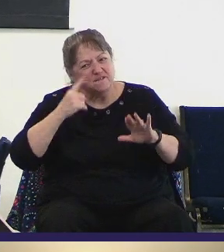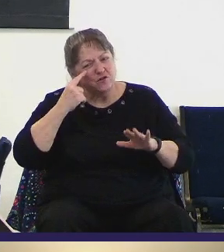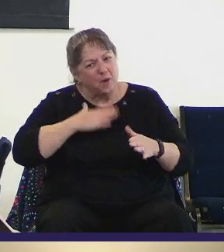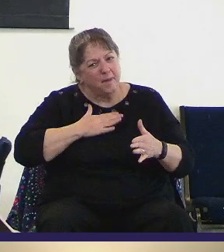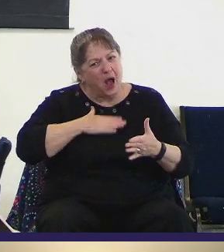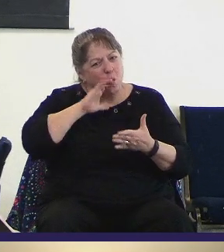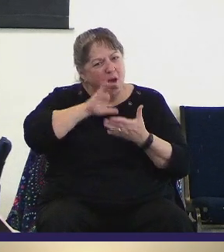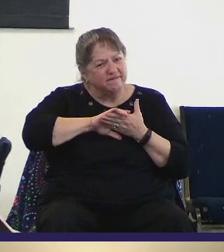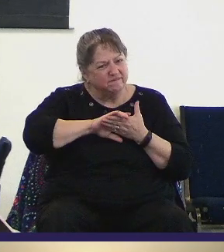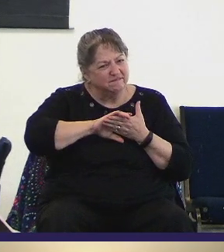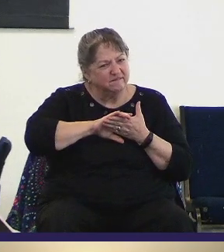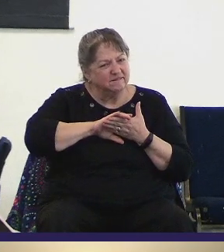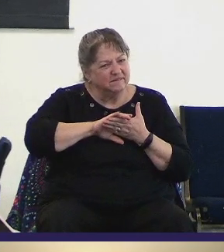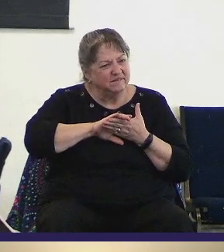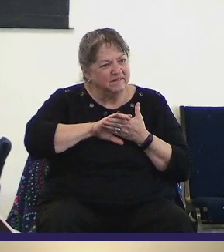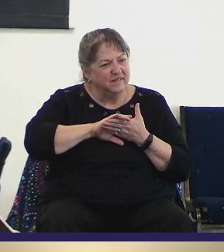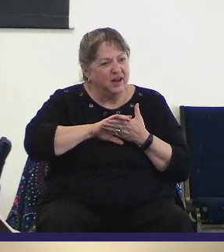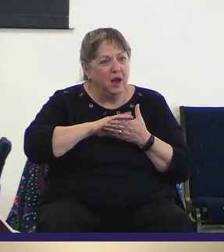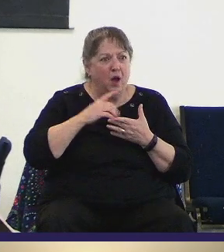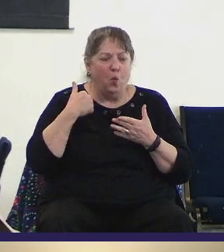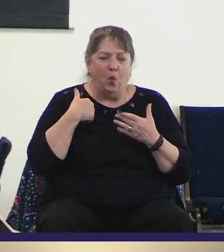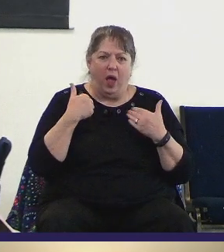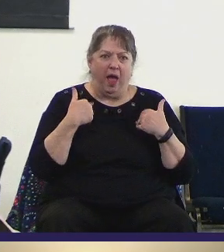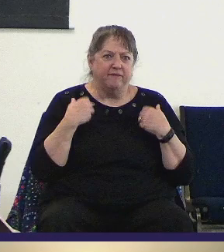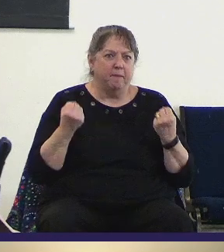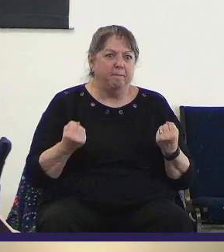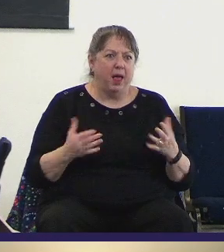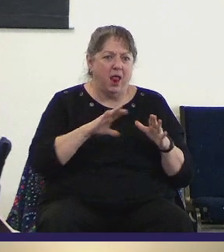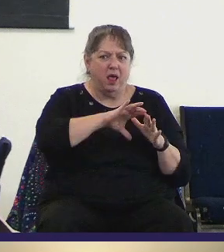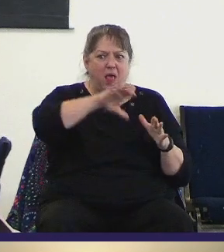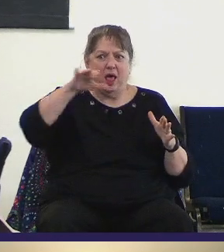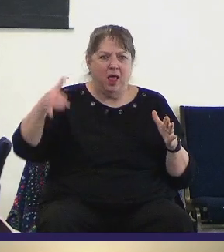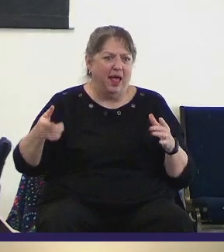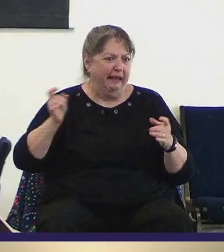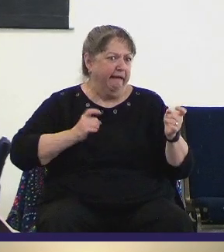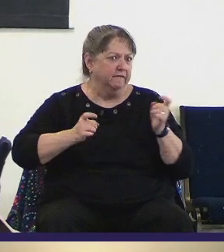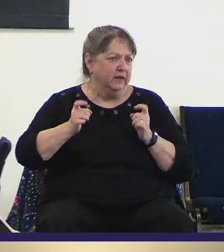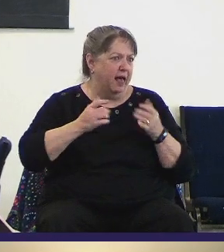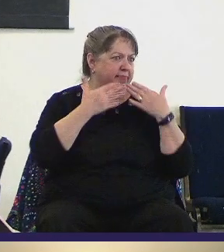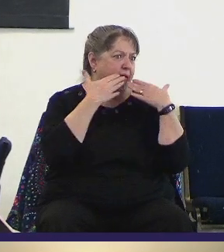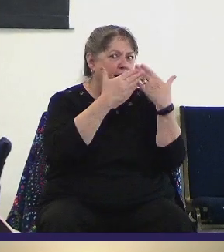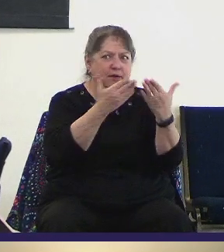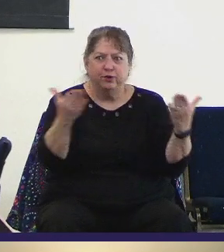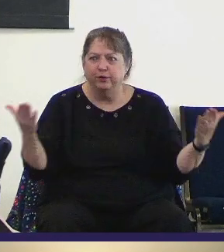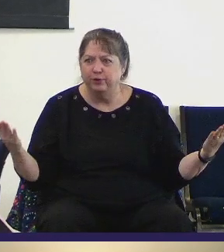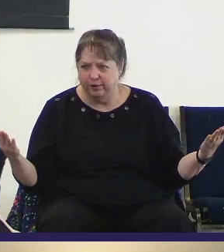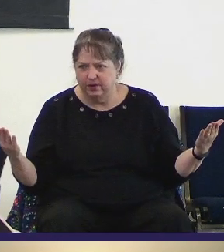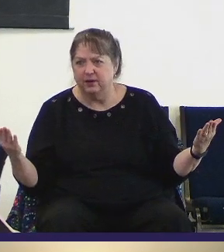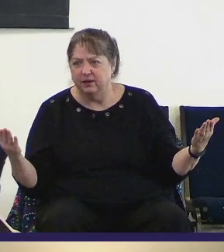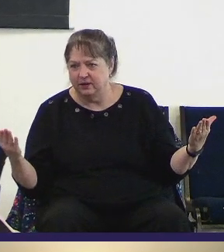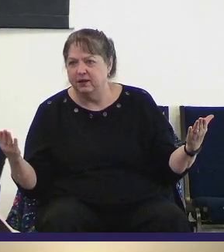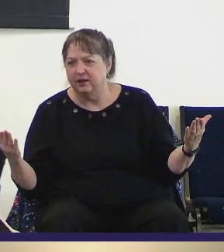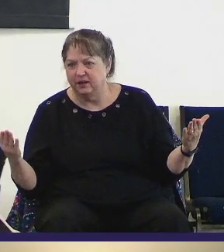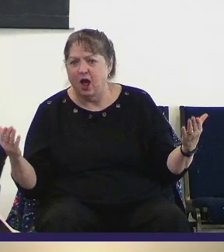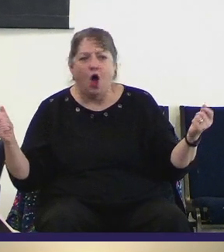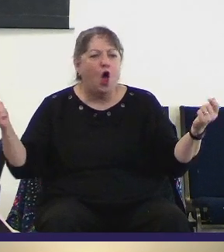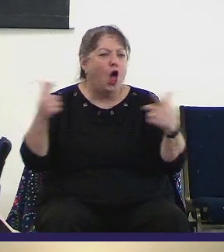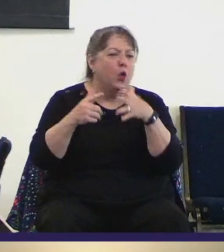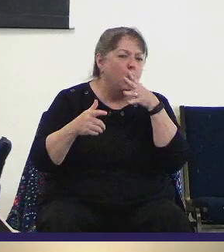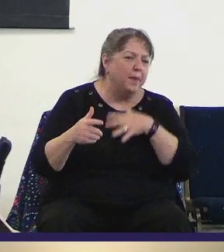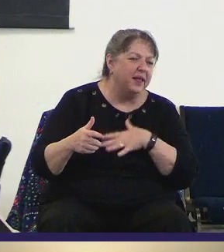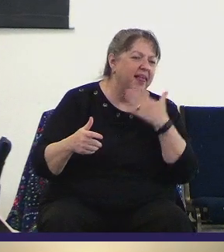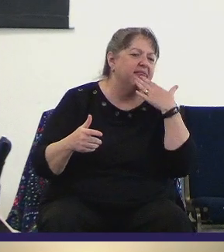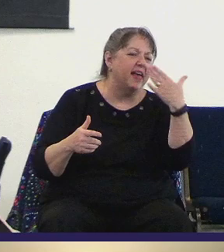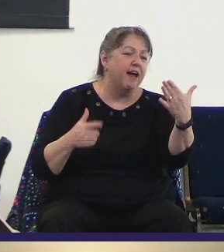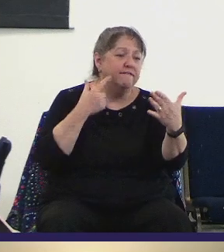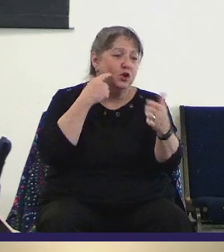and we got showered with a bunch of baby stuff that was great. So you guys, all you women, thank you for all